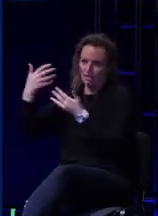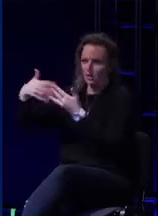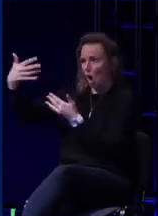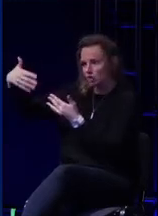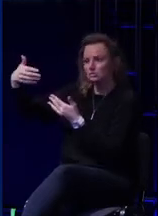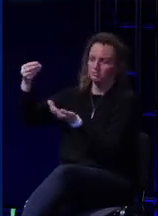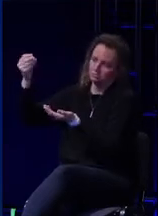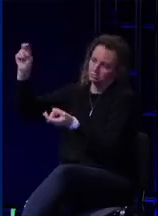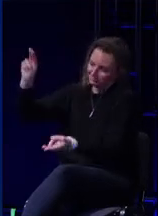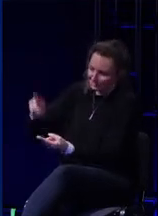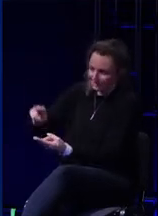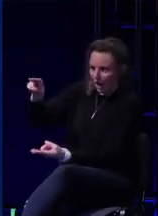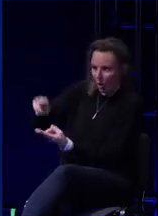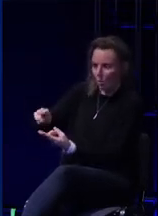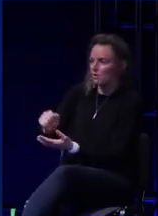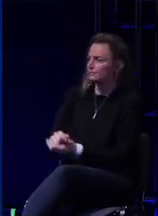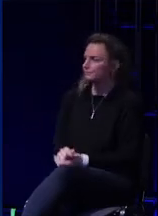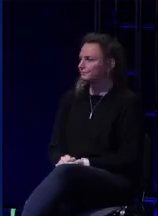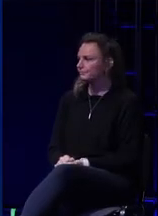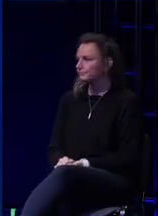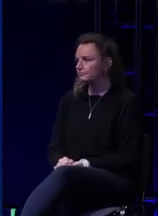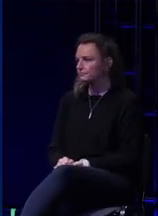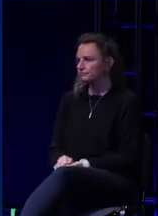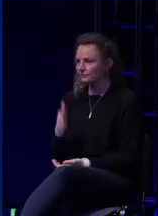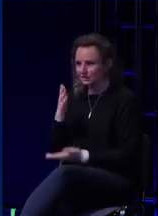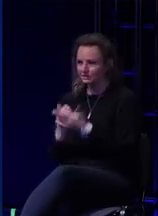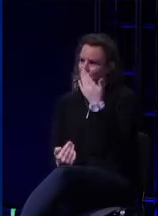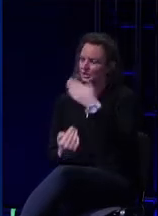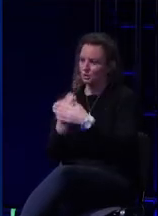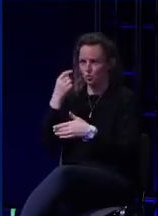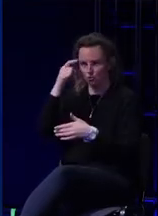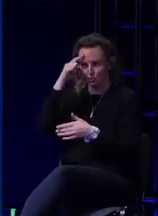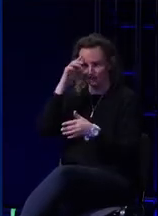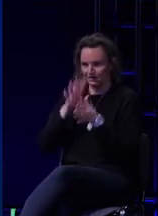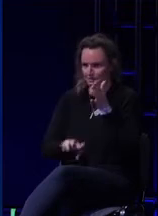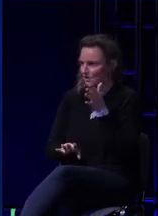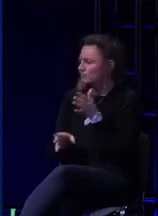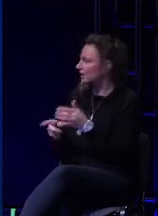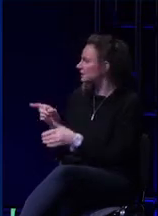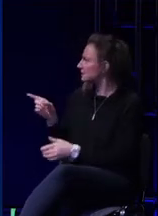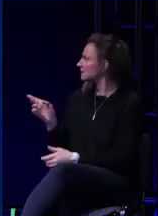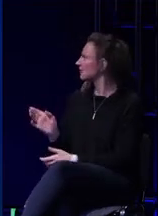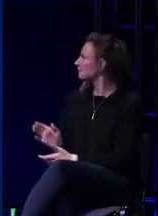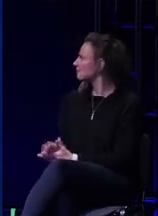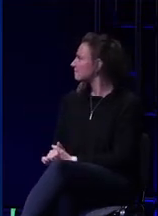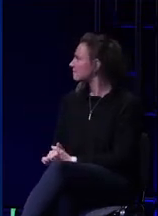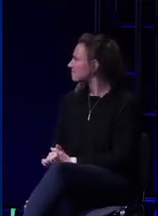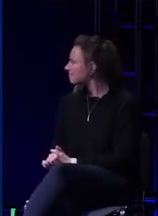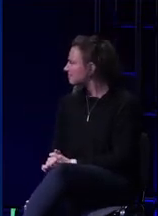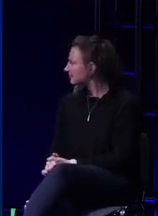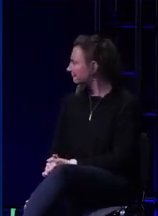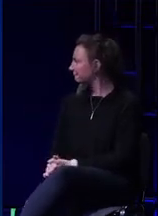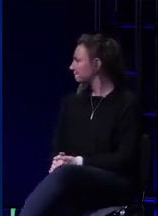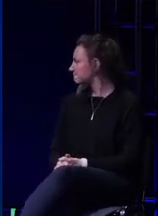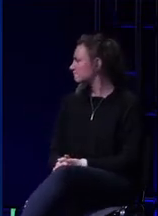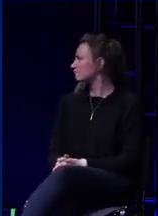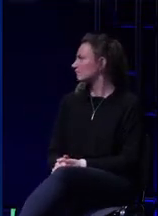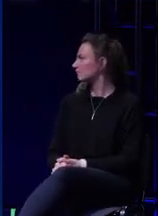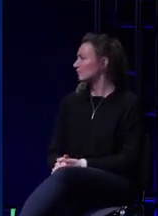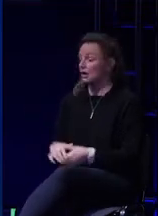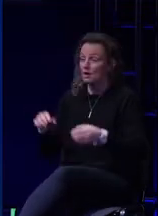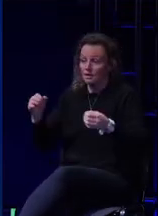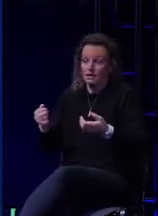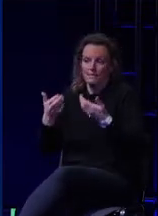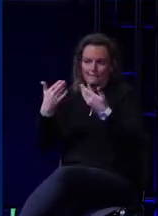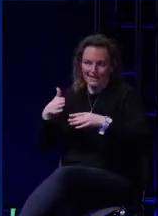Yeah. Stefan, have you experienced some of this before? You were shaking your head. I have. I know. I did a Black Mirror, the